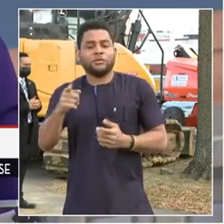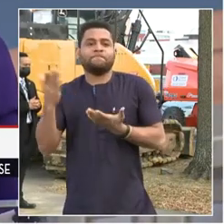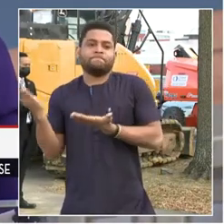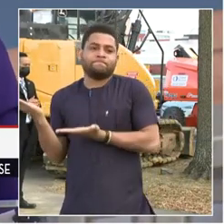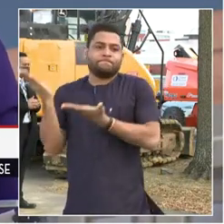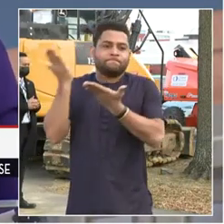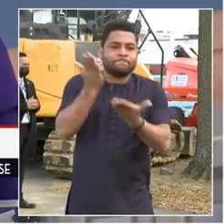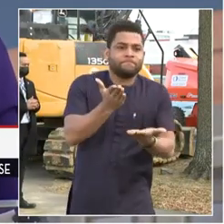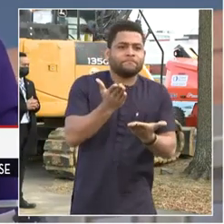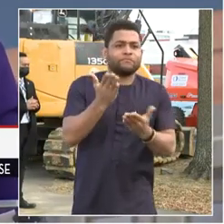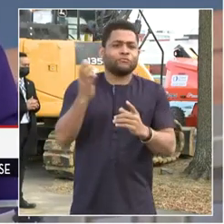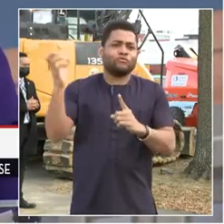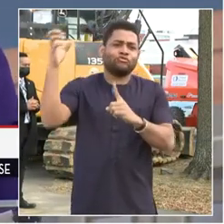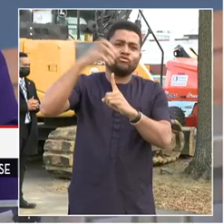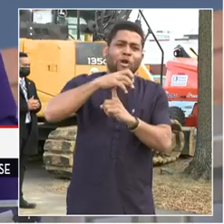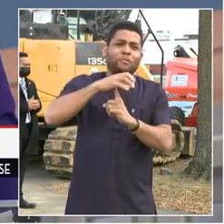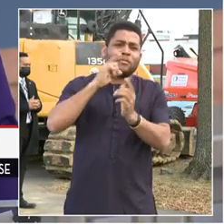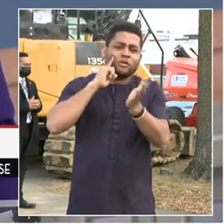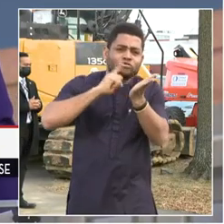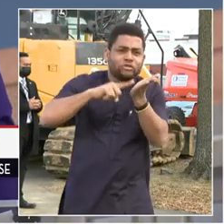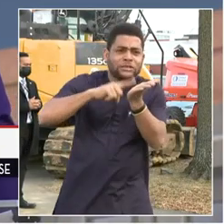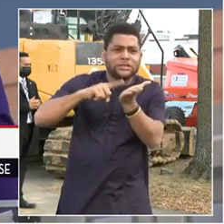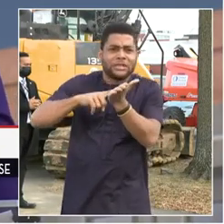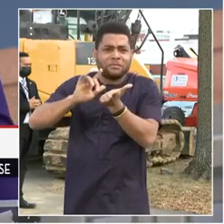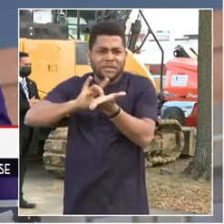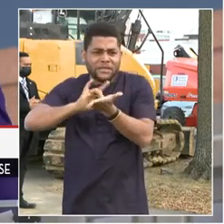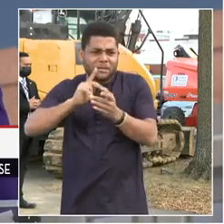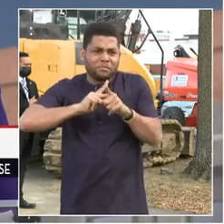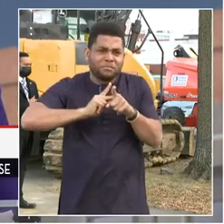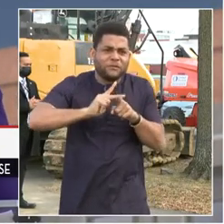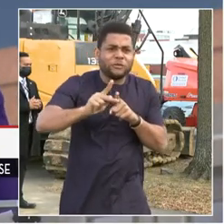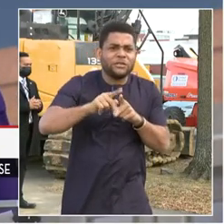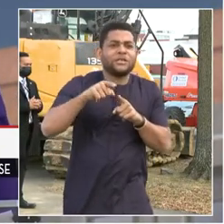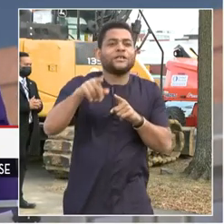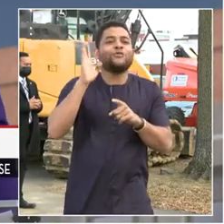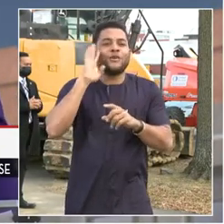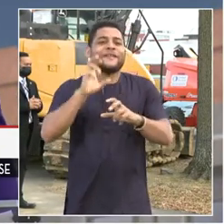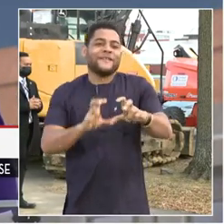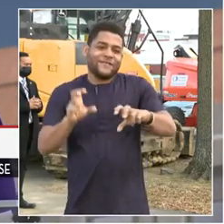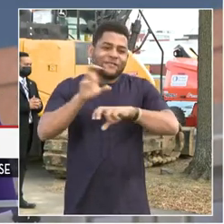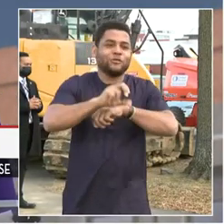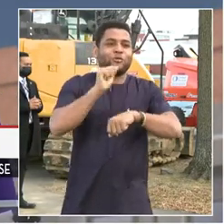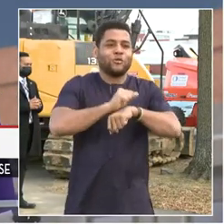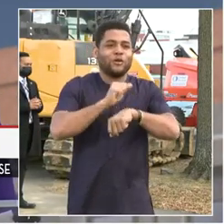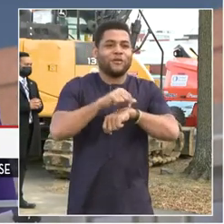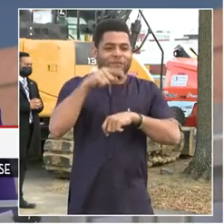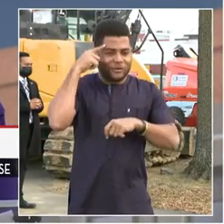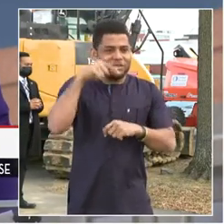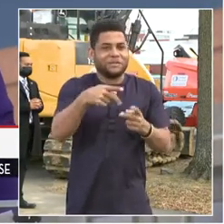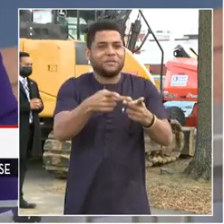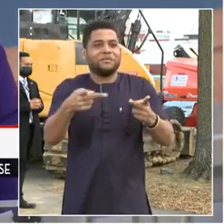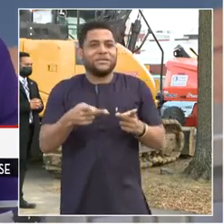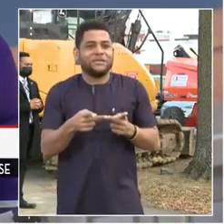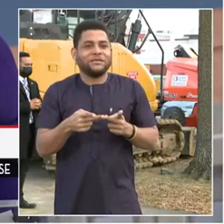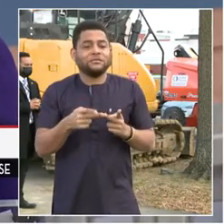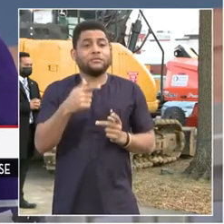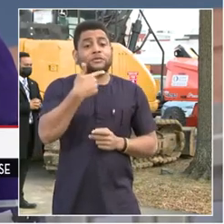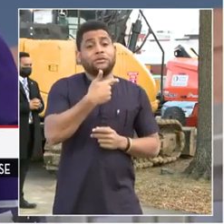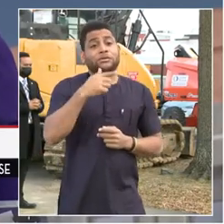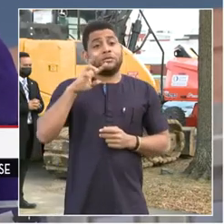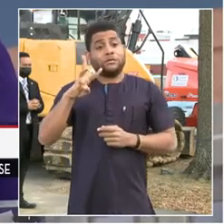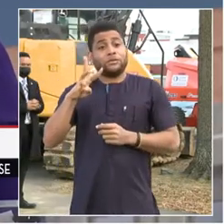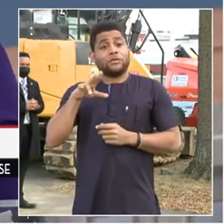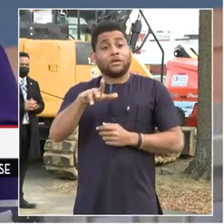medical professionals to this new facility. The GW brand and their commitment to providing